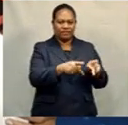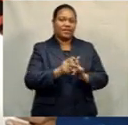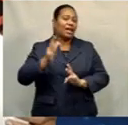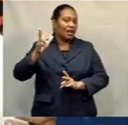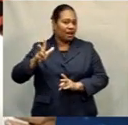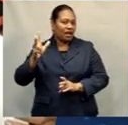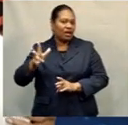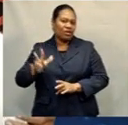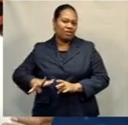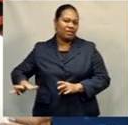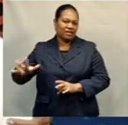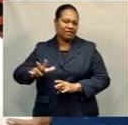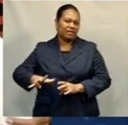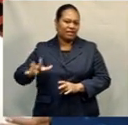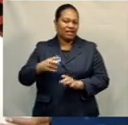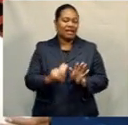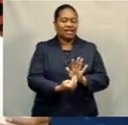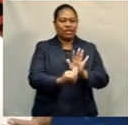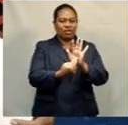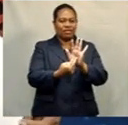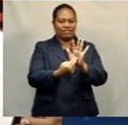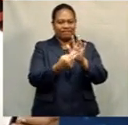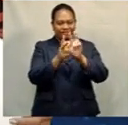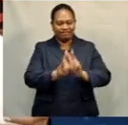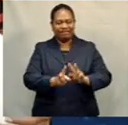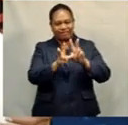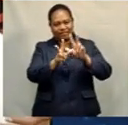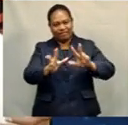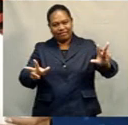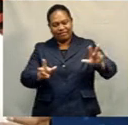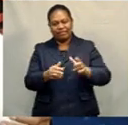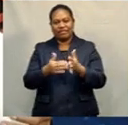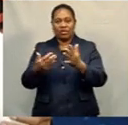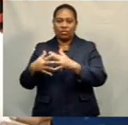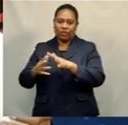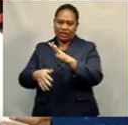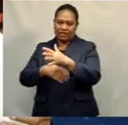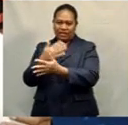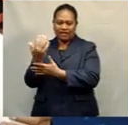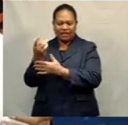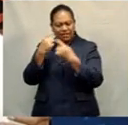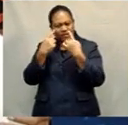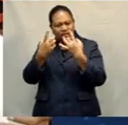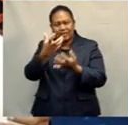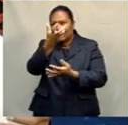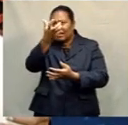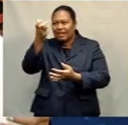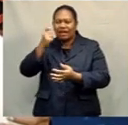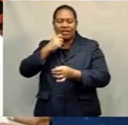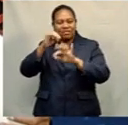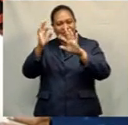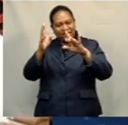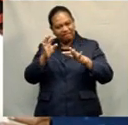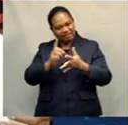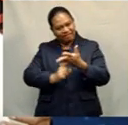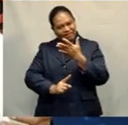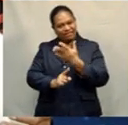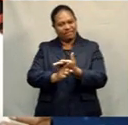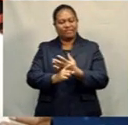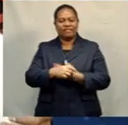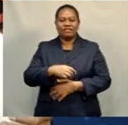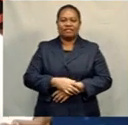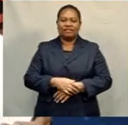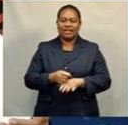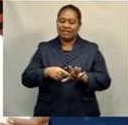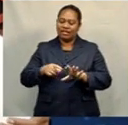and Lomaiviti Group and northern of Vanuatu. The outlook for Wednesday, cloudy periods with some showers over the eastern parts and interior